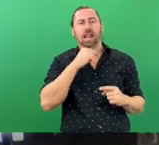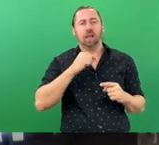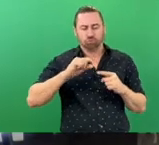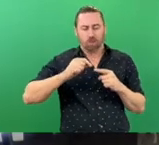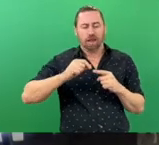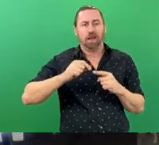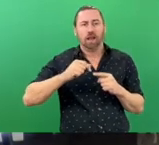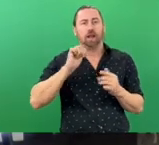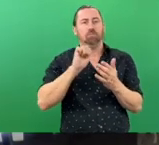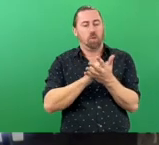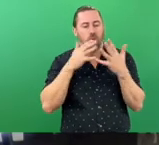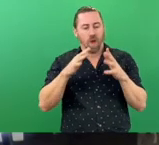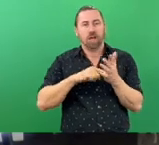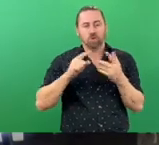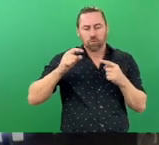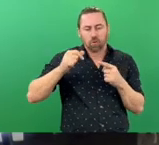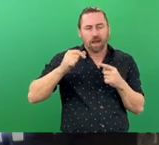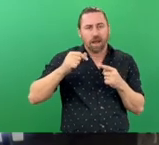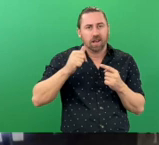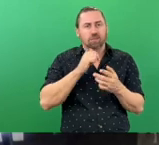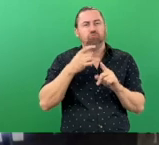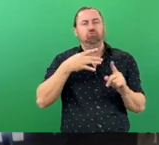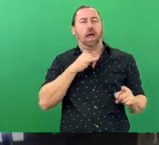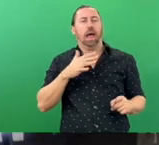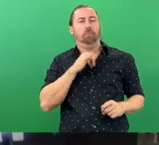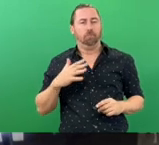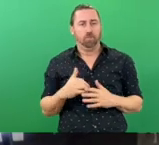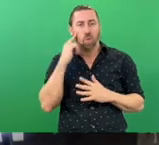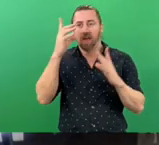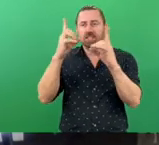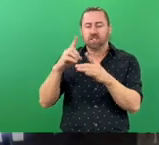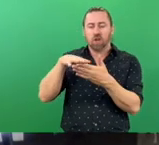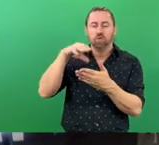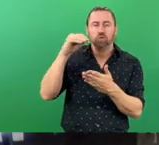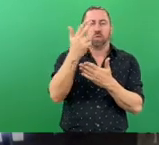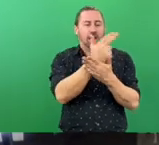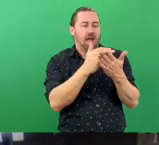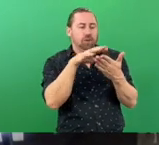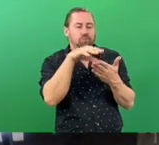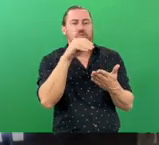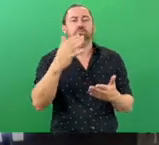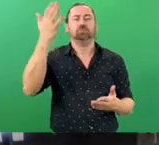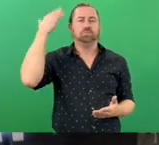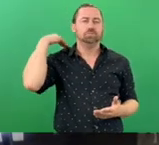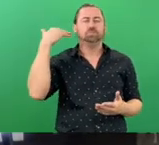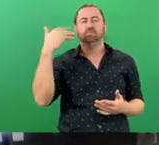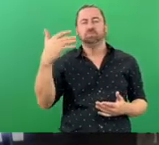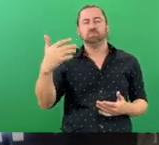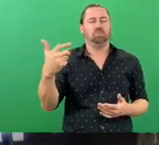and the proper way to sharpen your pencils. I used to say to my design students and art students back